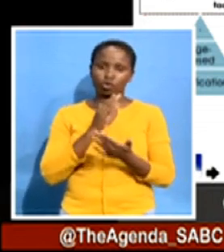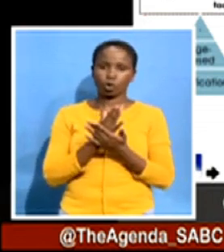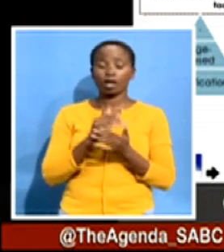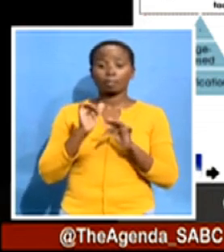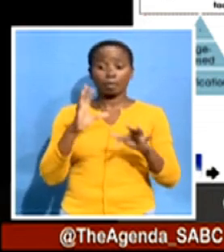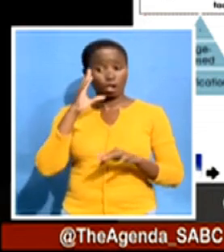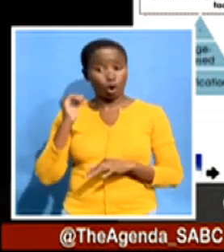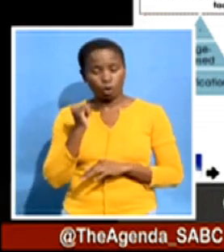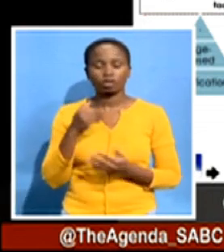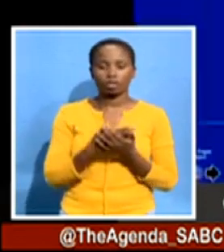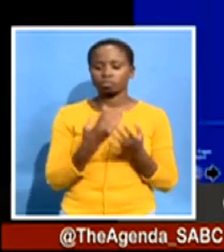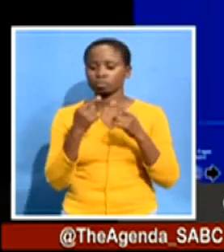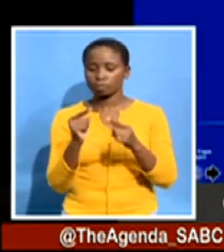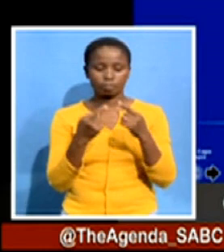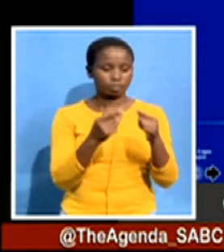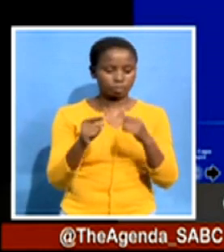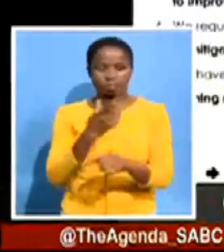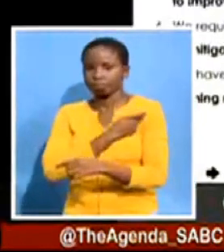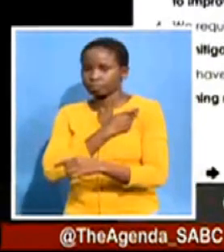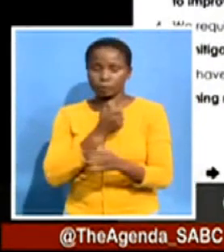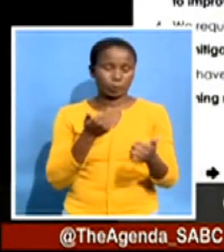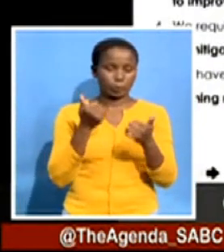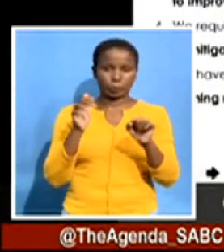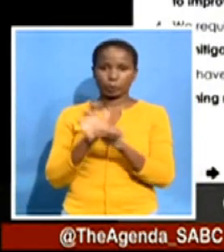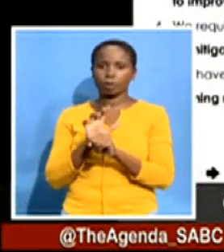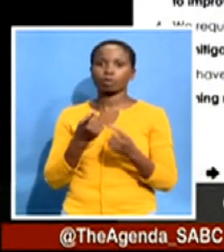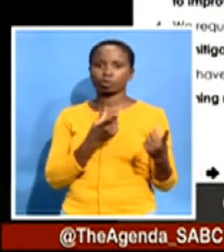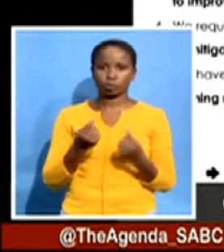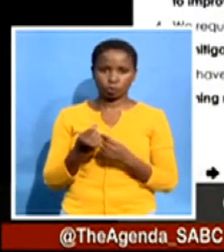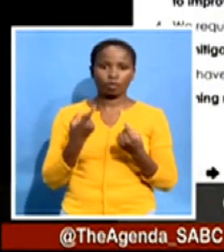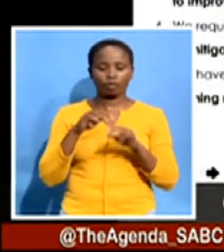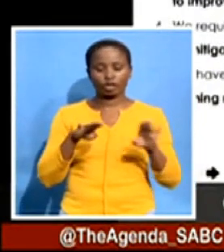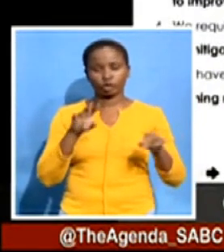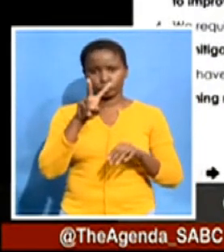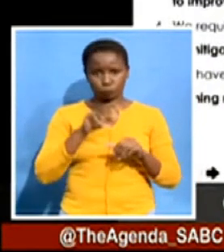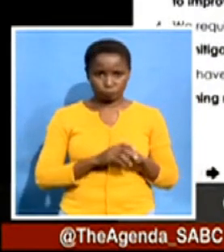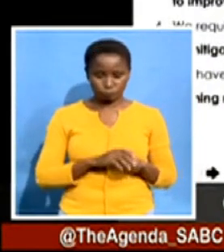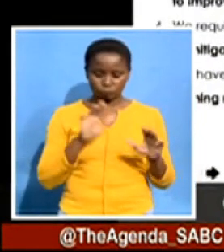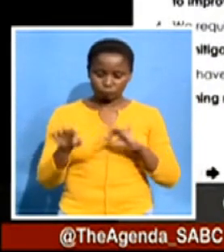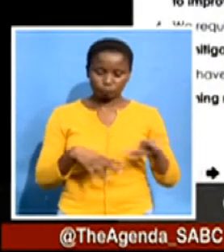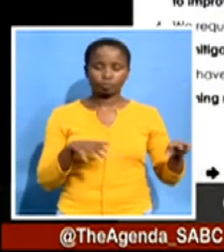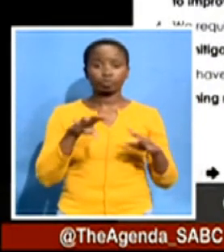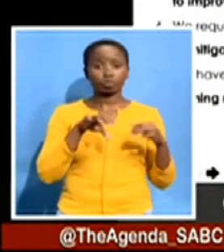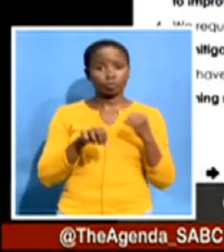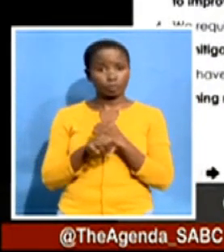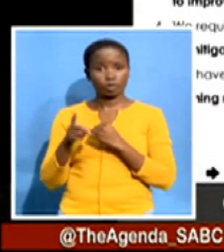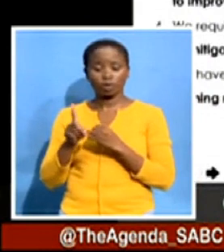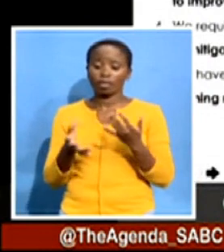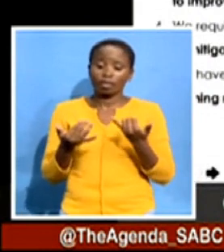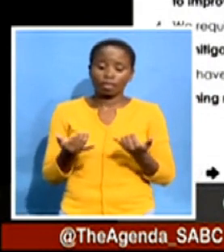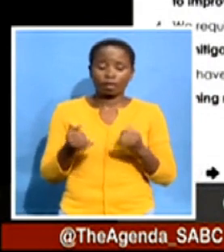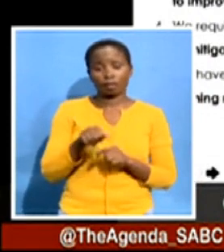reach our target to start off phase 2. So in conclusion, our current situation is that we've navigated